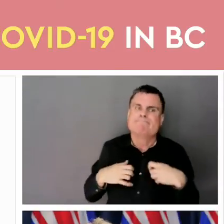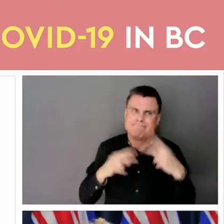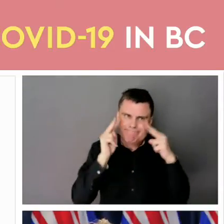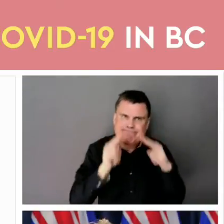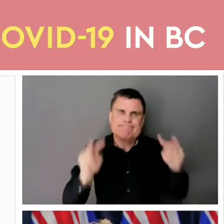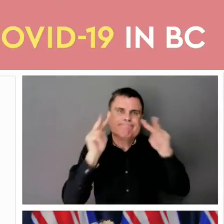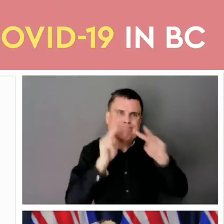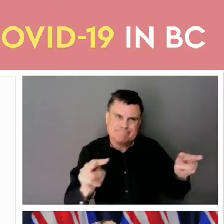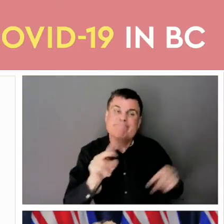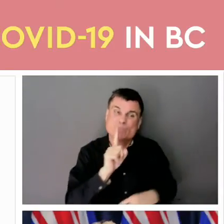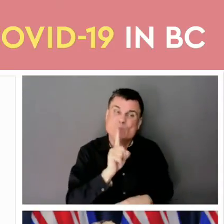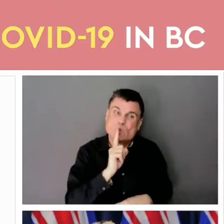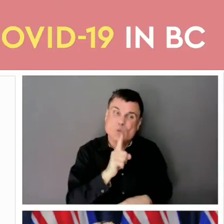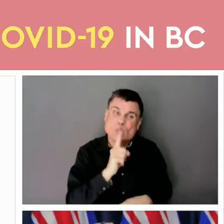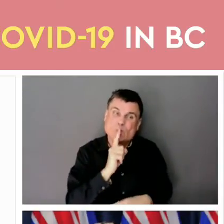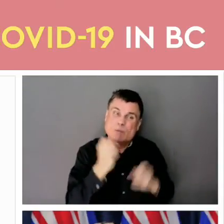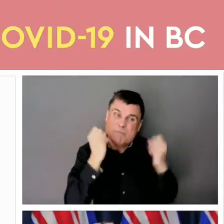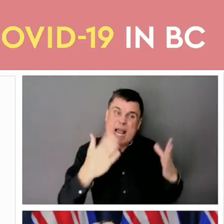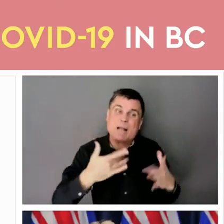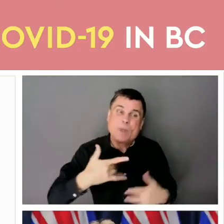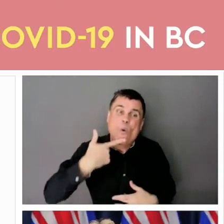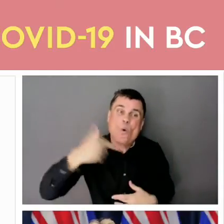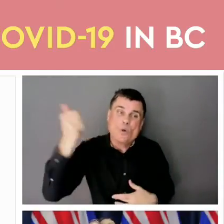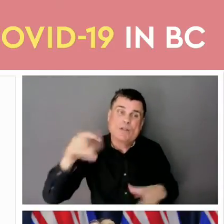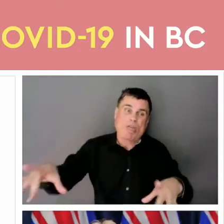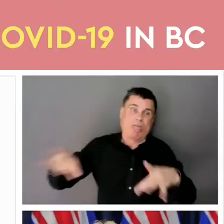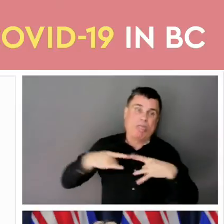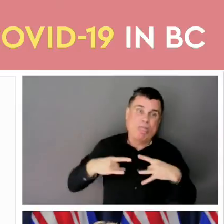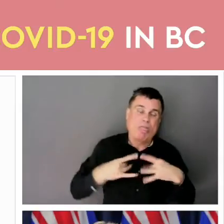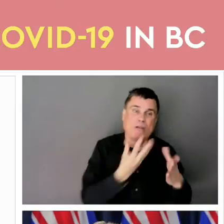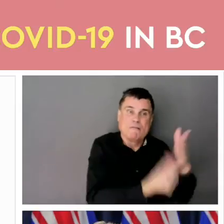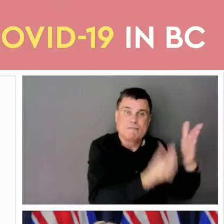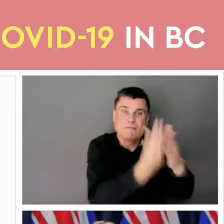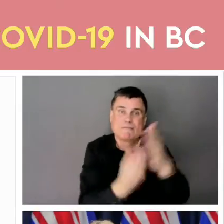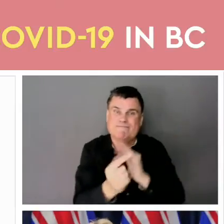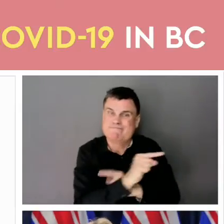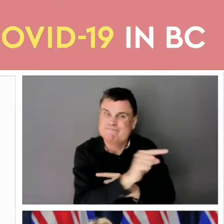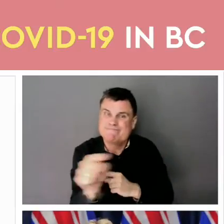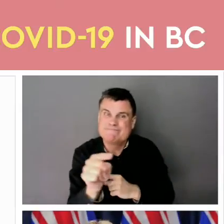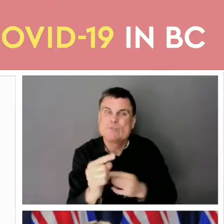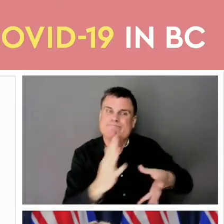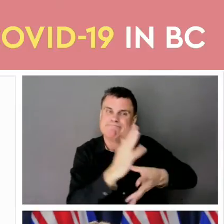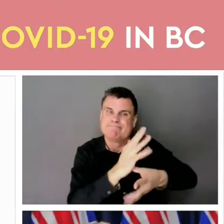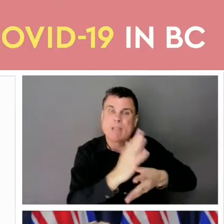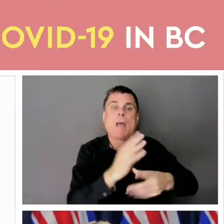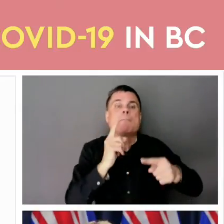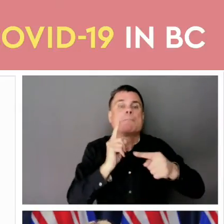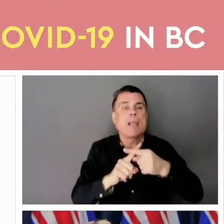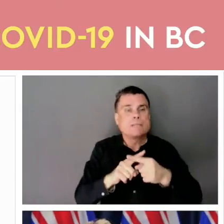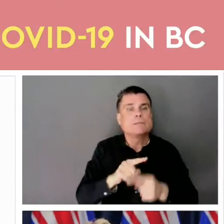with very severe risk factors as well, as these also increase with age.